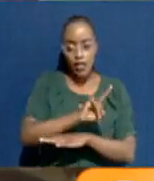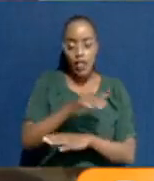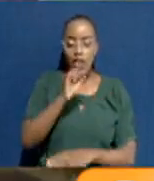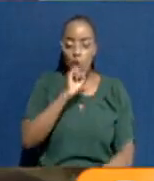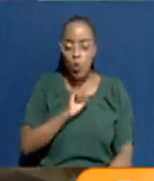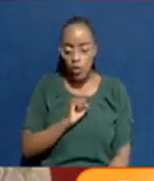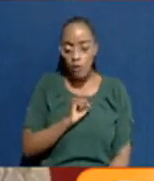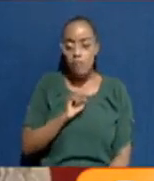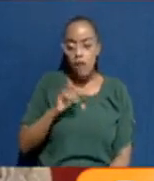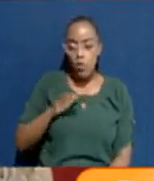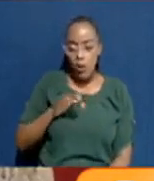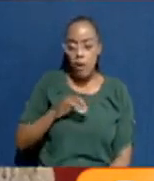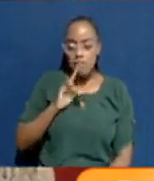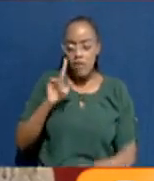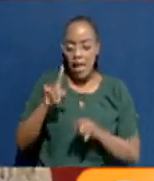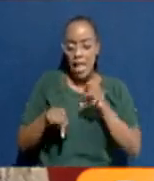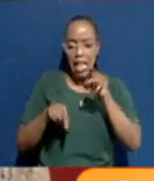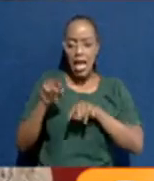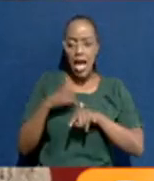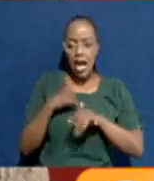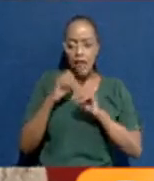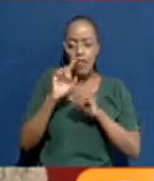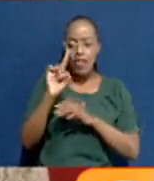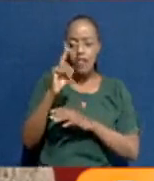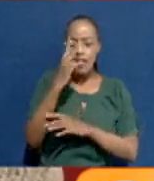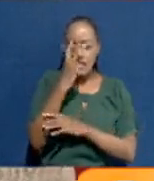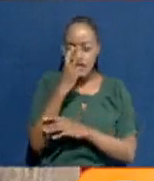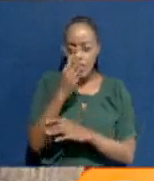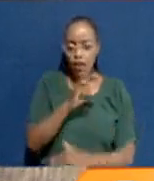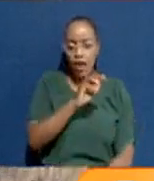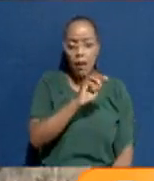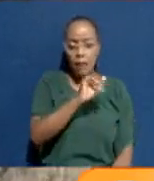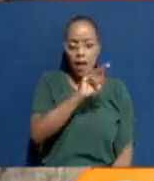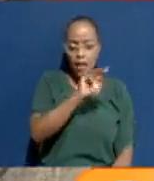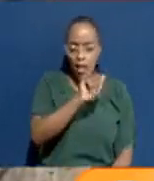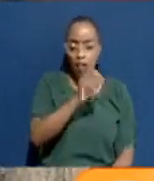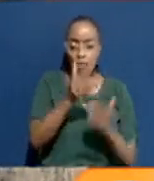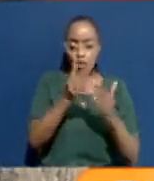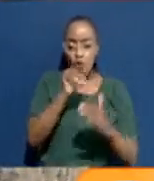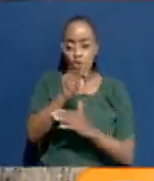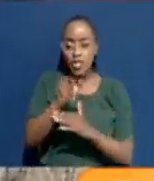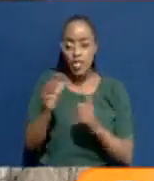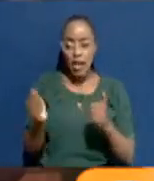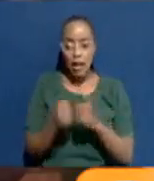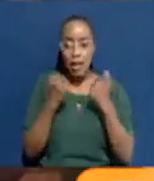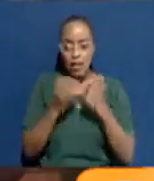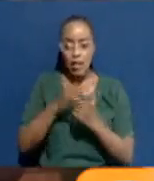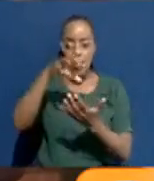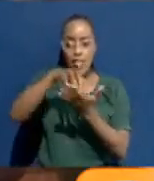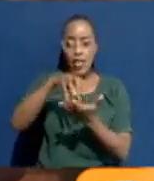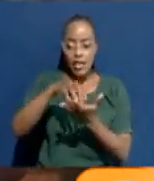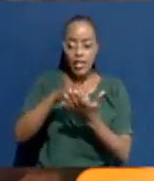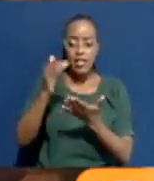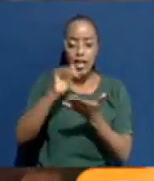lady's statement also had discrepancies as to where the first suspect, Maina Ochogo, was before the heinous act. The case will be